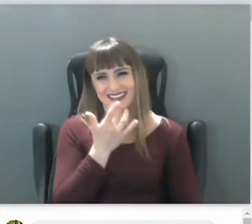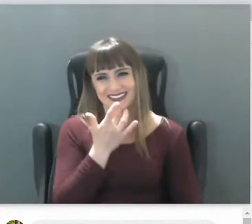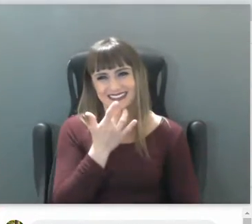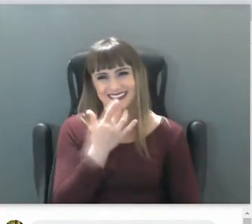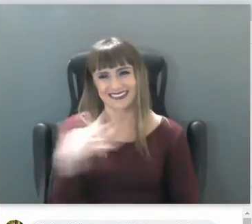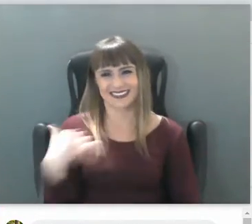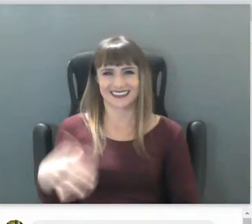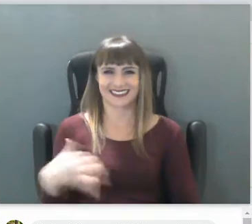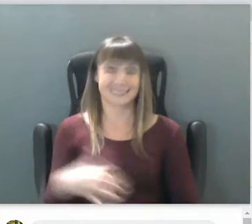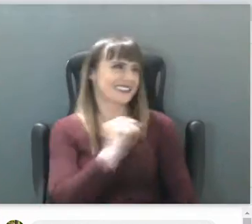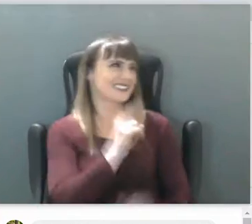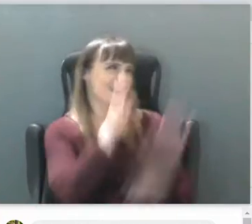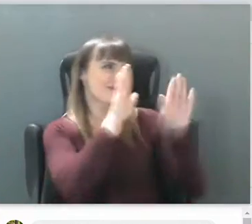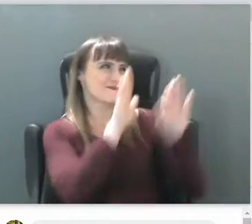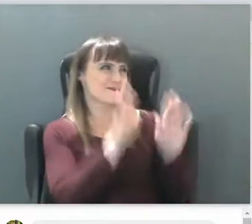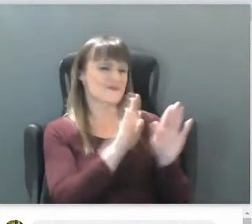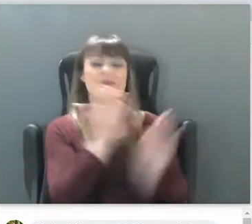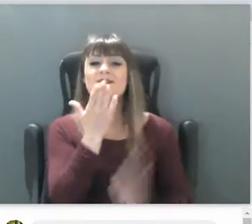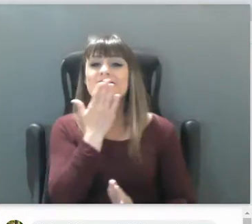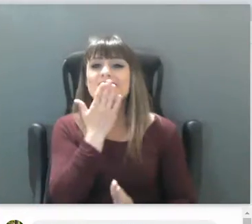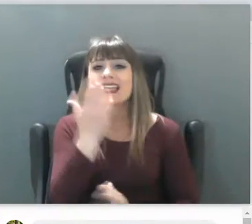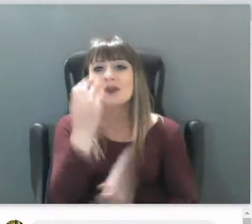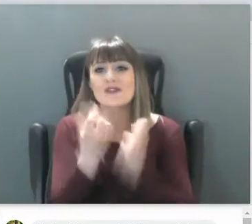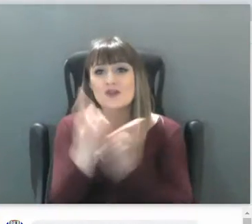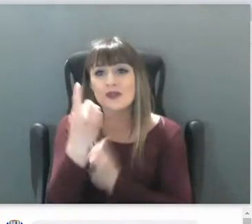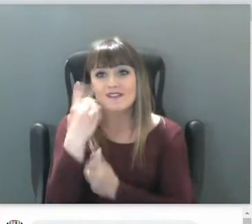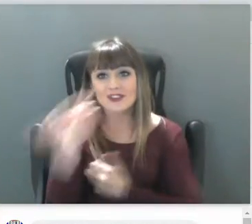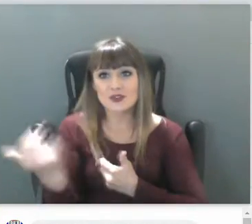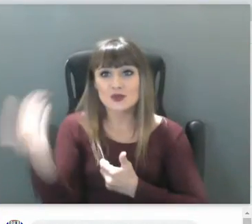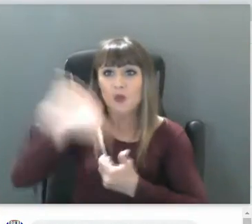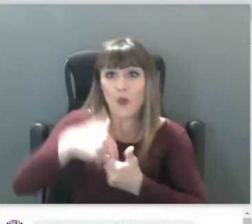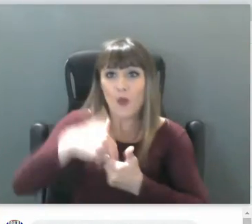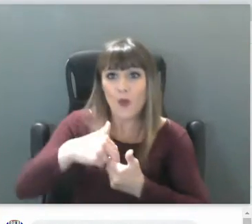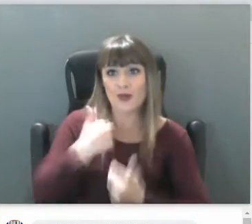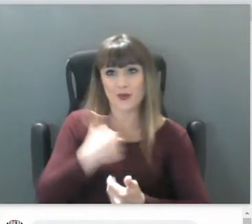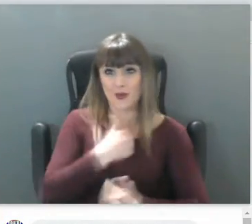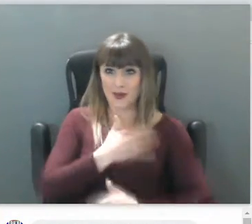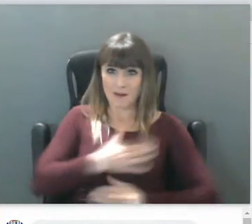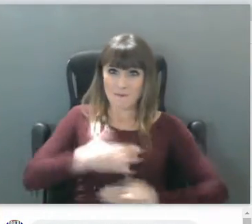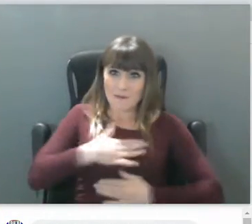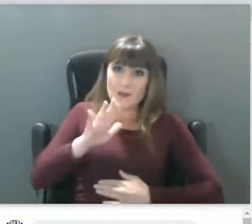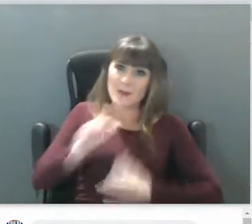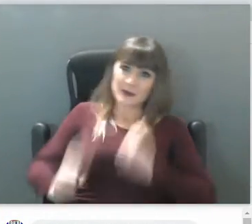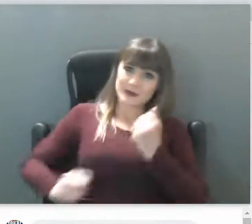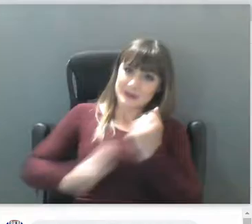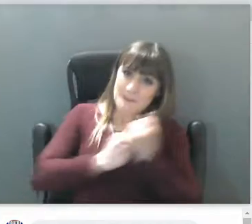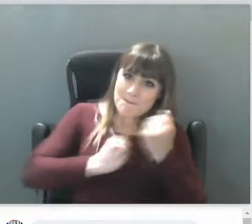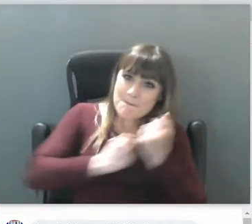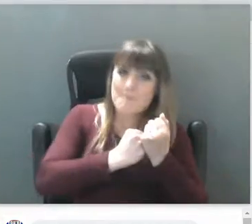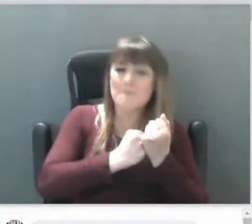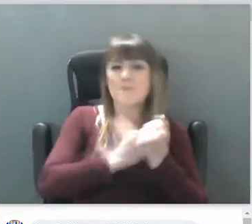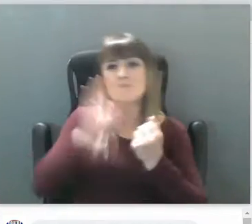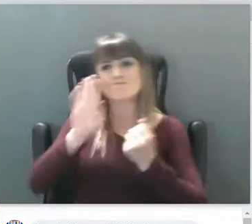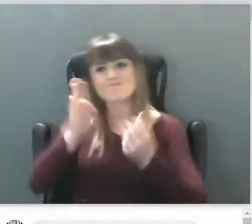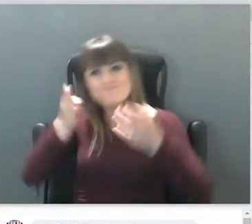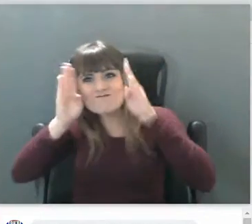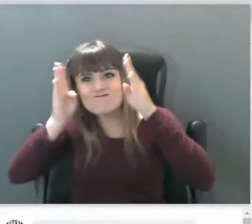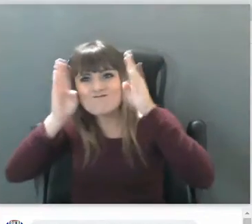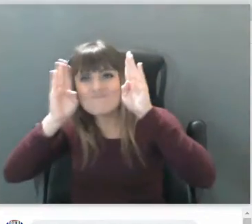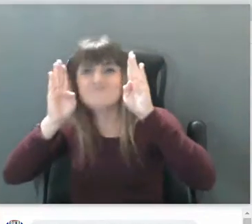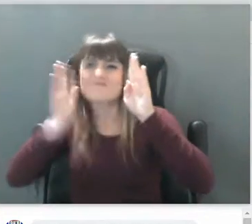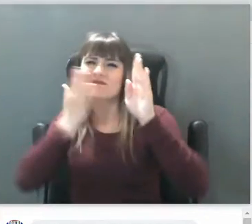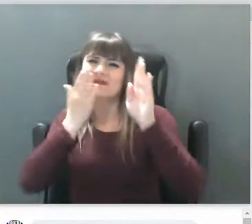Oh, it's my favorite. So thanks everybody for joining us. We sure appreciate all the wonderful support and all of you tuning in. All the best to you. Stay